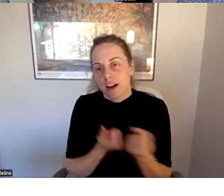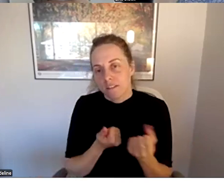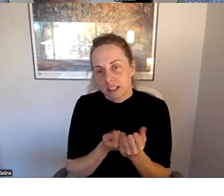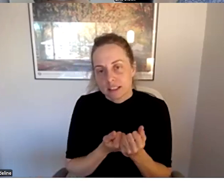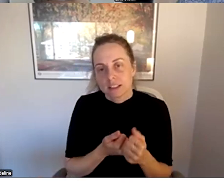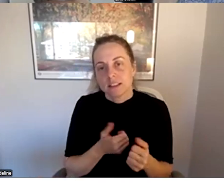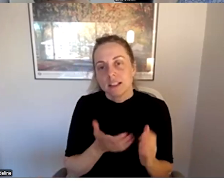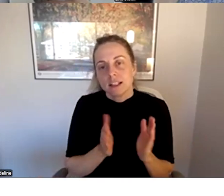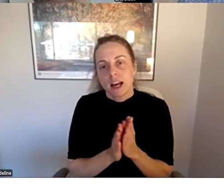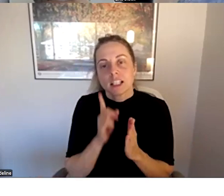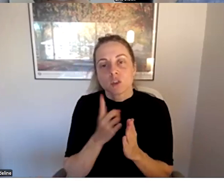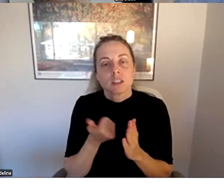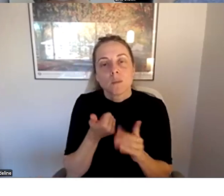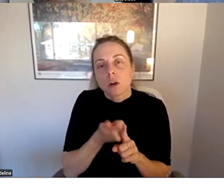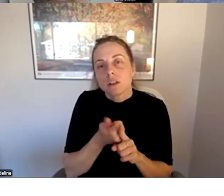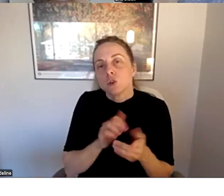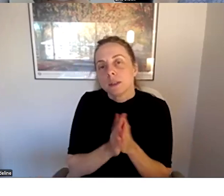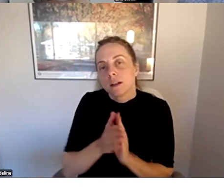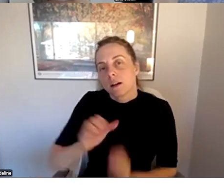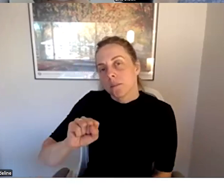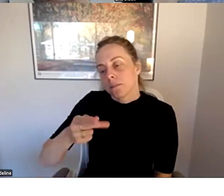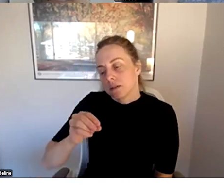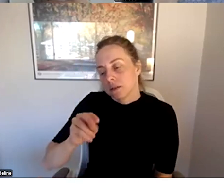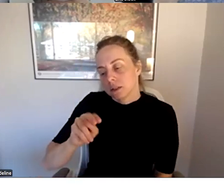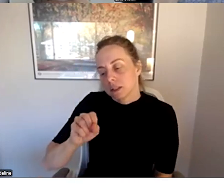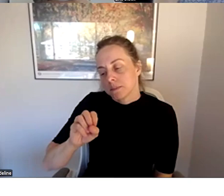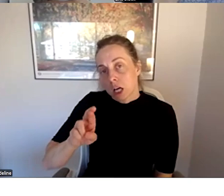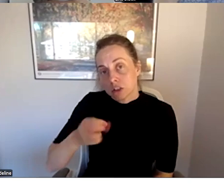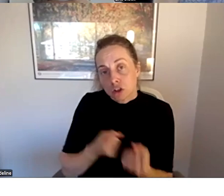to be a sponsor or a mentor, like someone that can